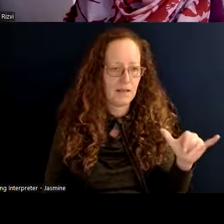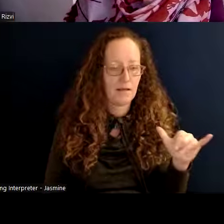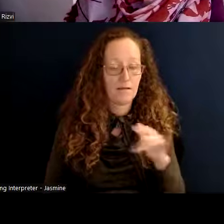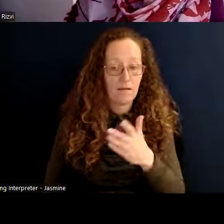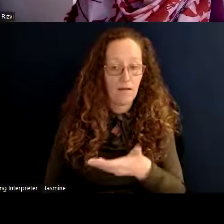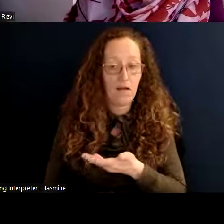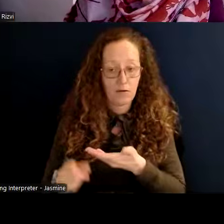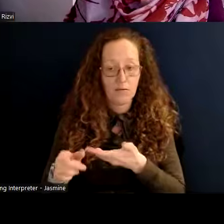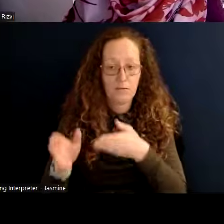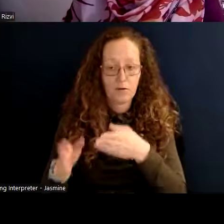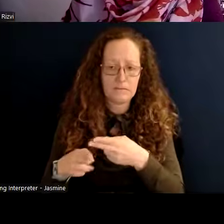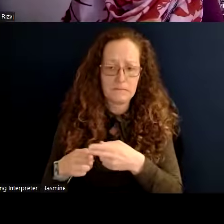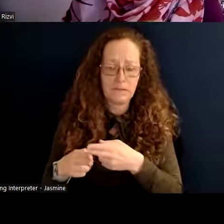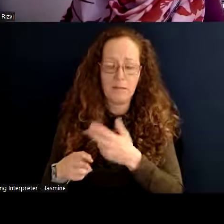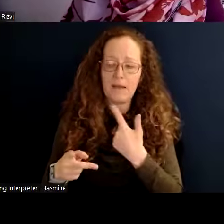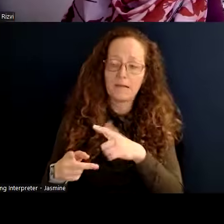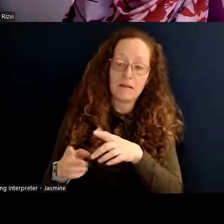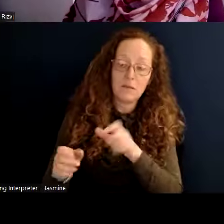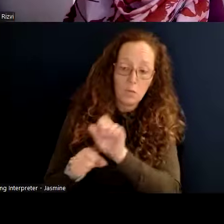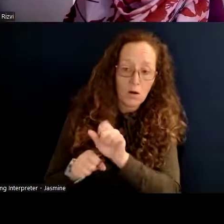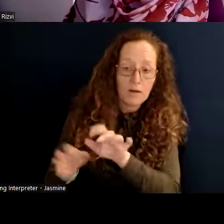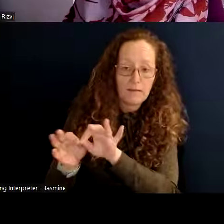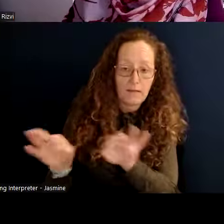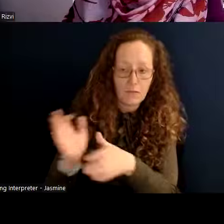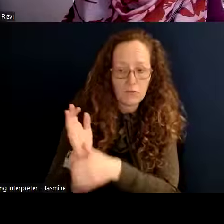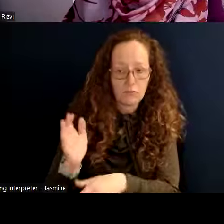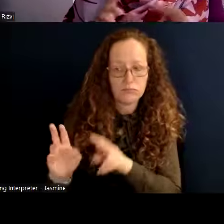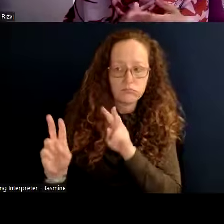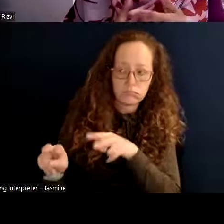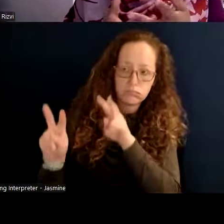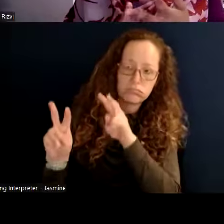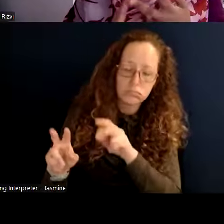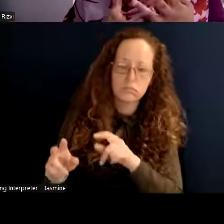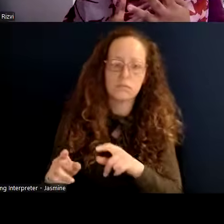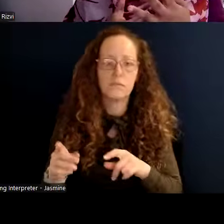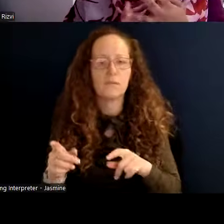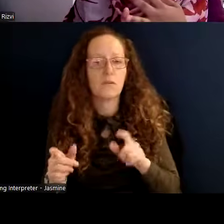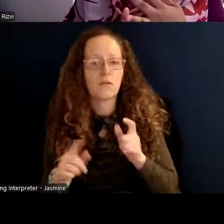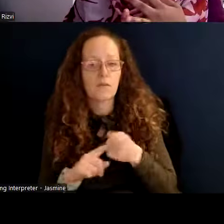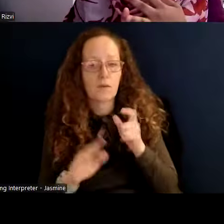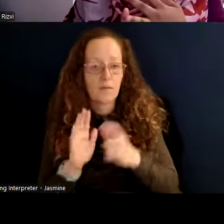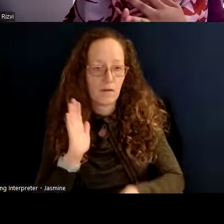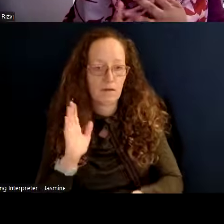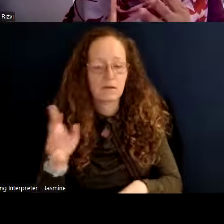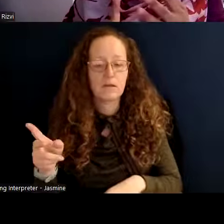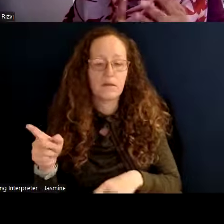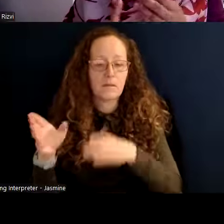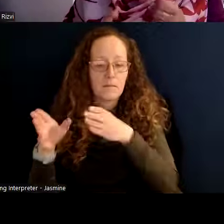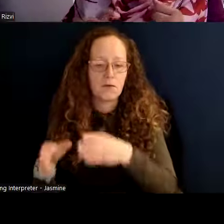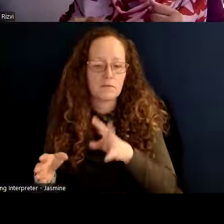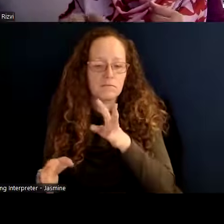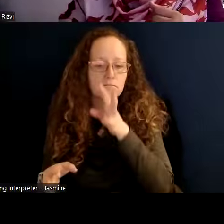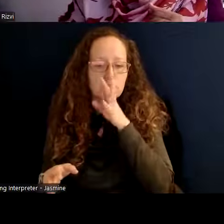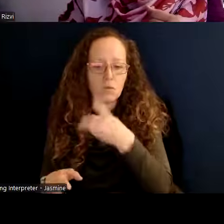and language skills in very high regard. According to the archive, Najamuddin spoke Urdu, Sindhi, and English.